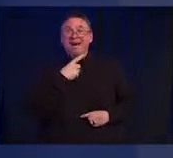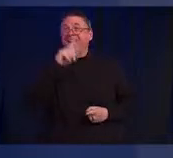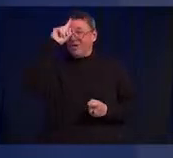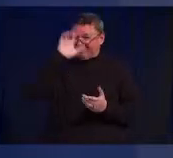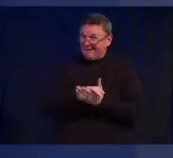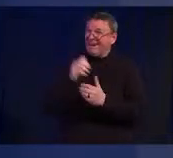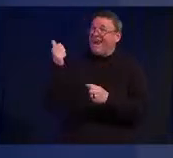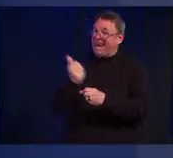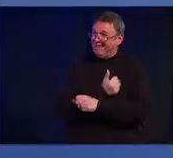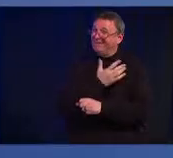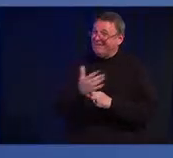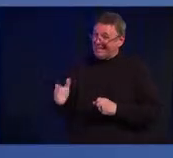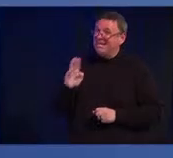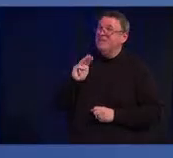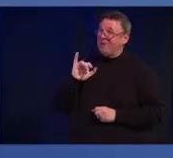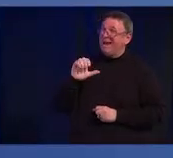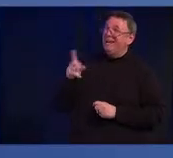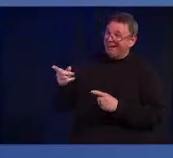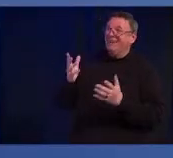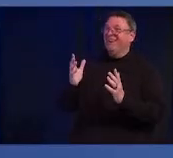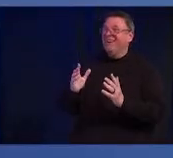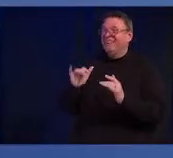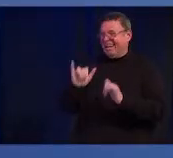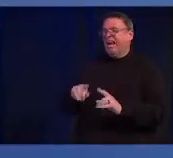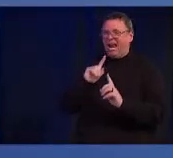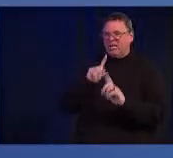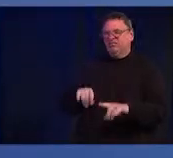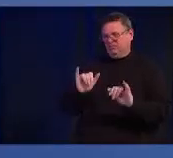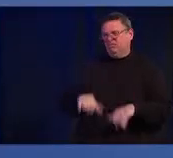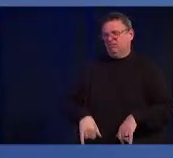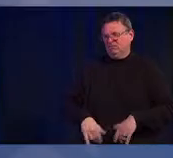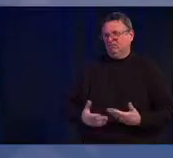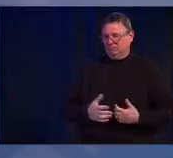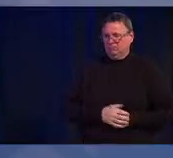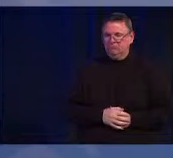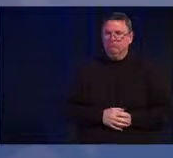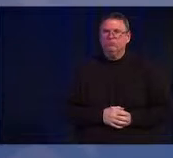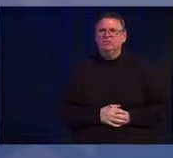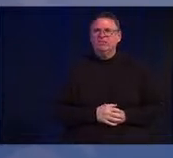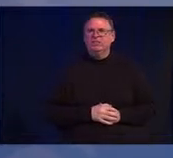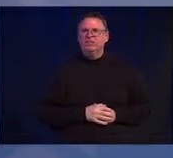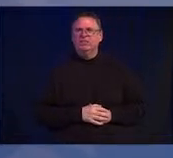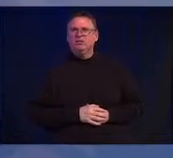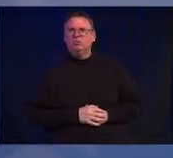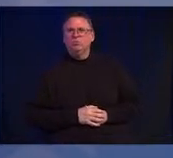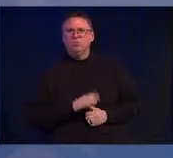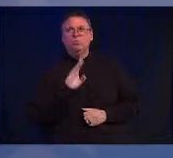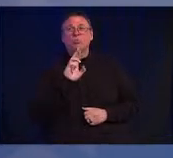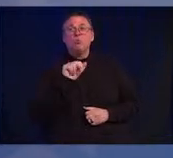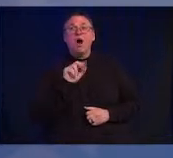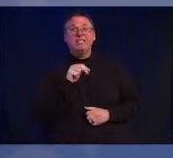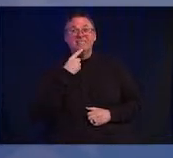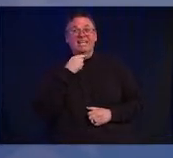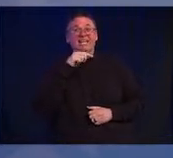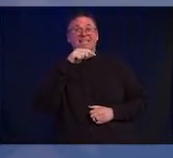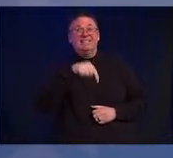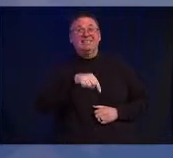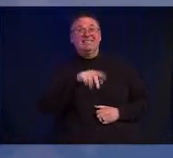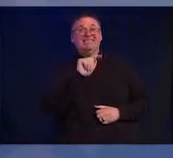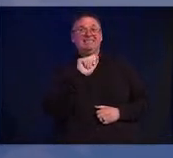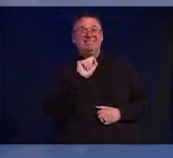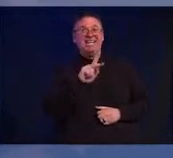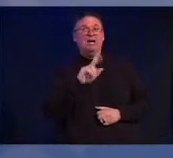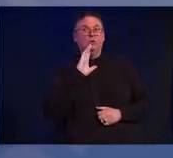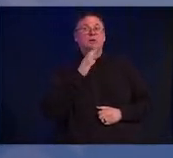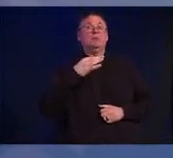we need some McCormick. answers. Mr. Braun. Well, this will probably be the task that will yield the most benefits for Hoosiers.